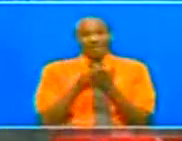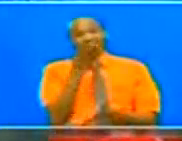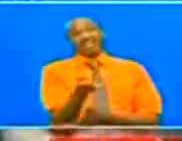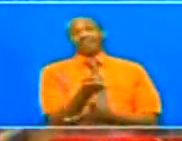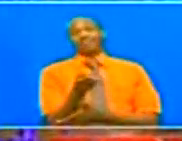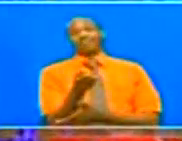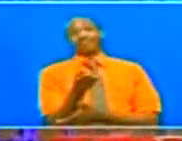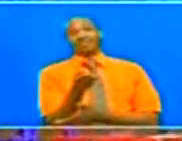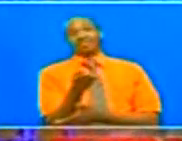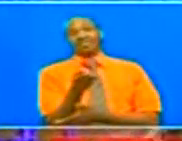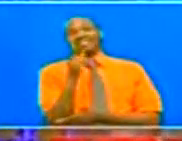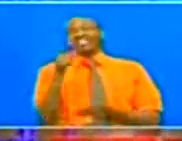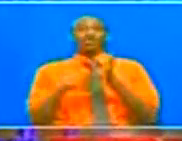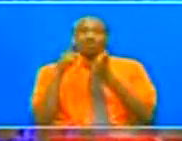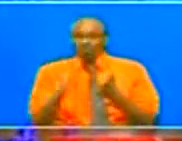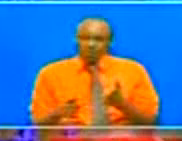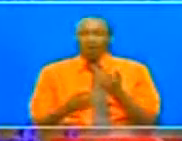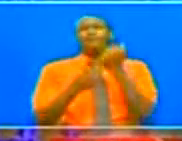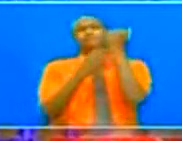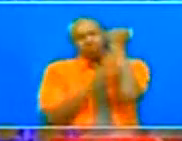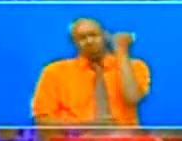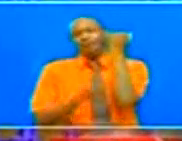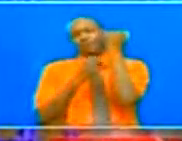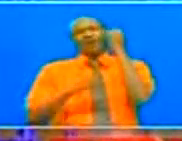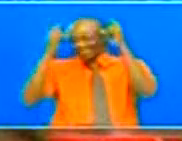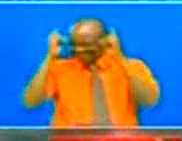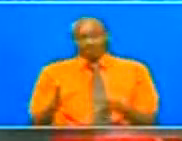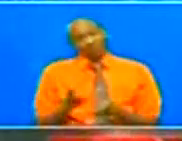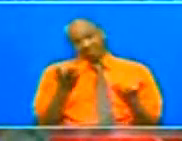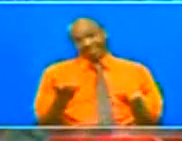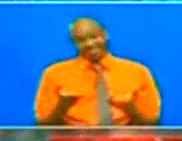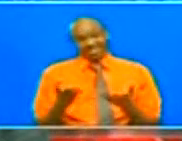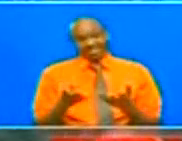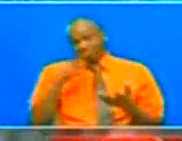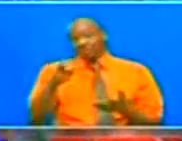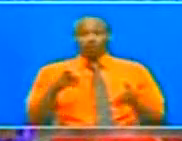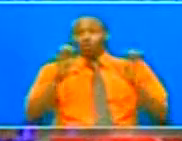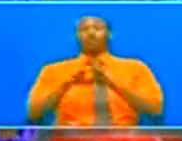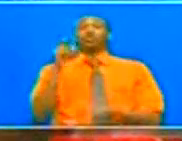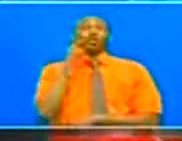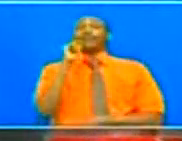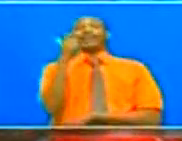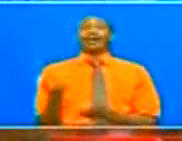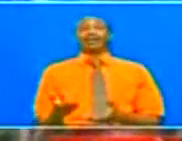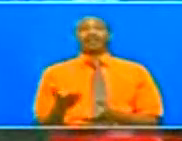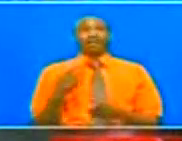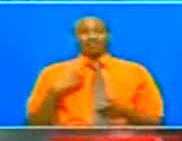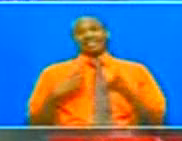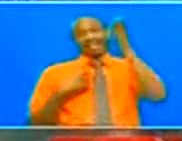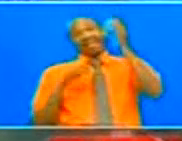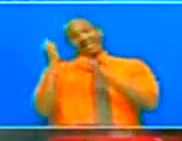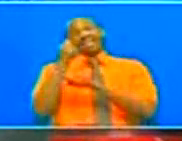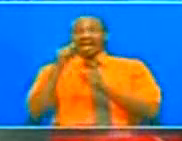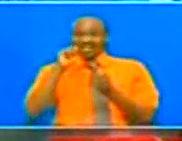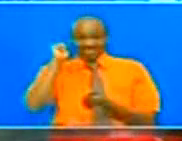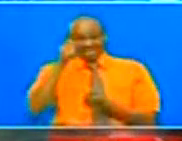against Kenya. I mean, it shows how poorly rational this government is. That they can close, you know, shops in Kenya, but allow the Kenyan army to